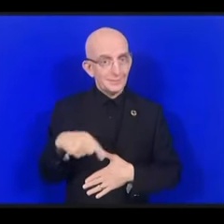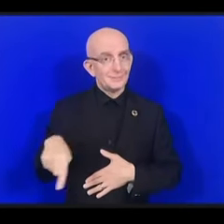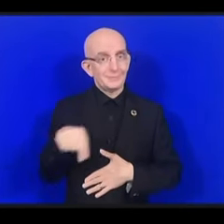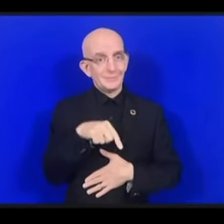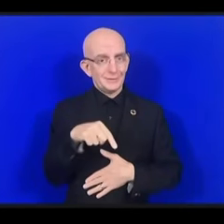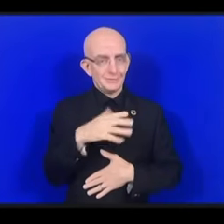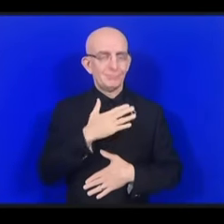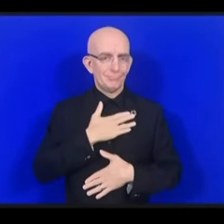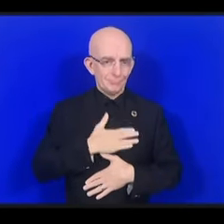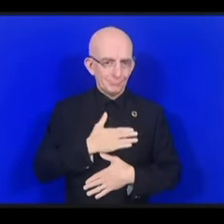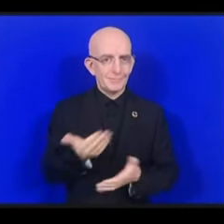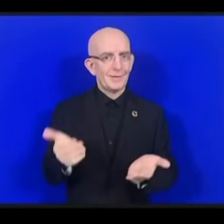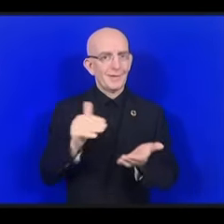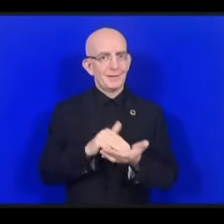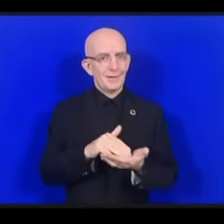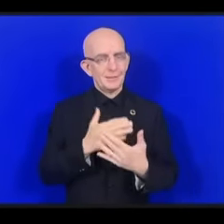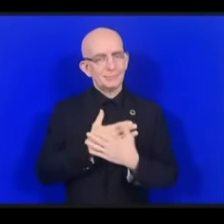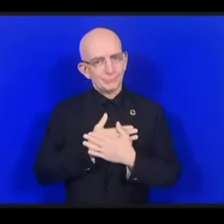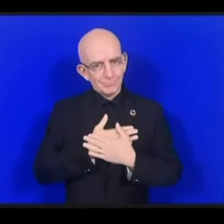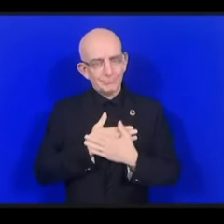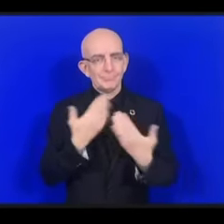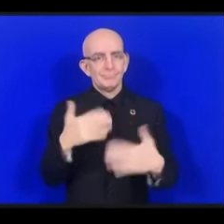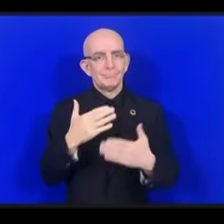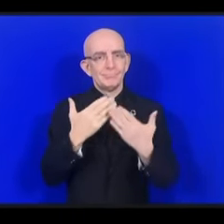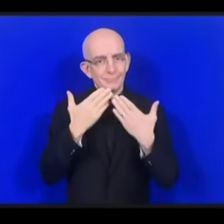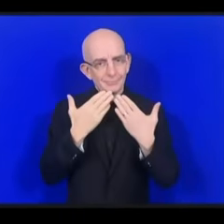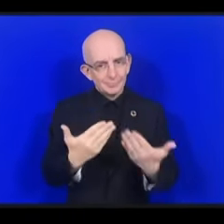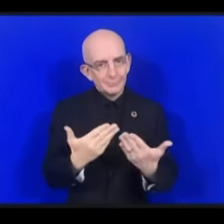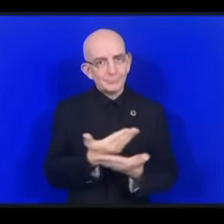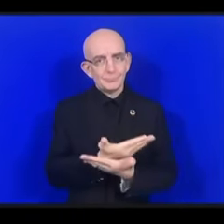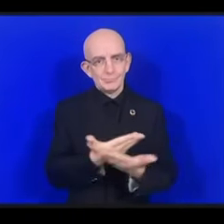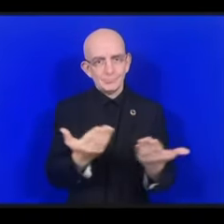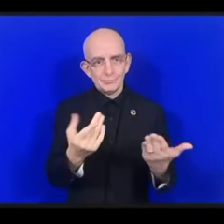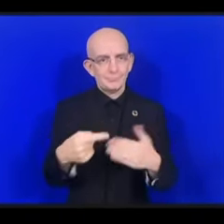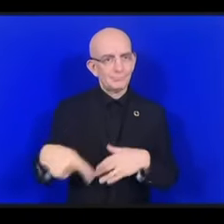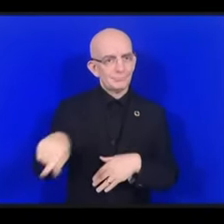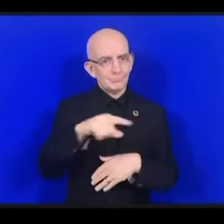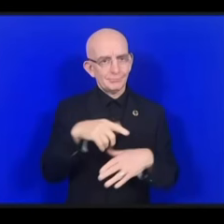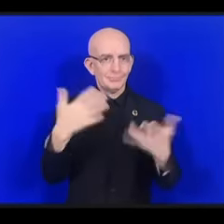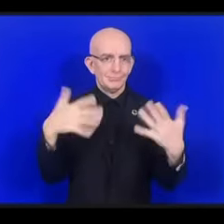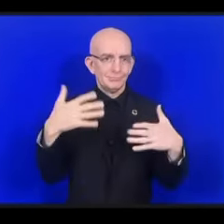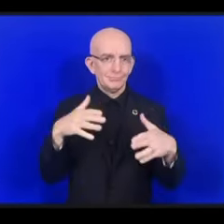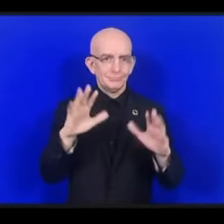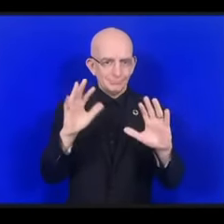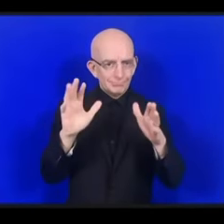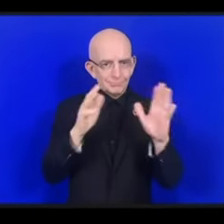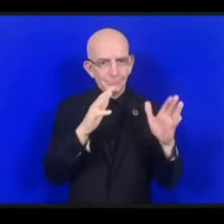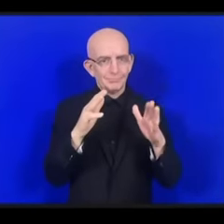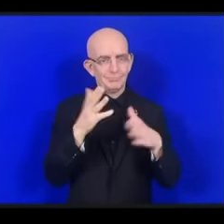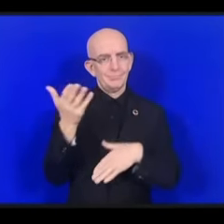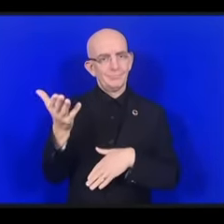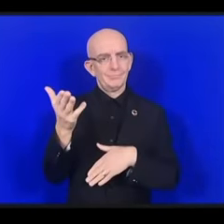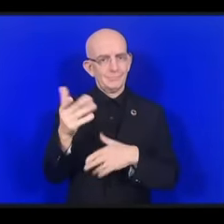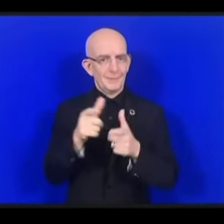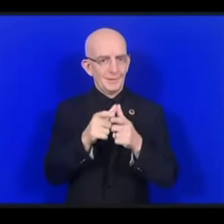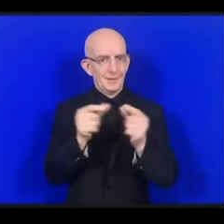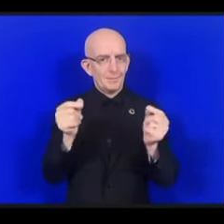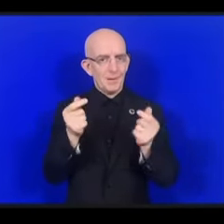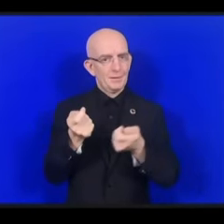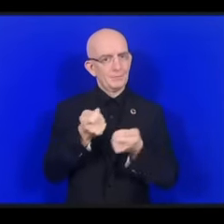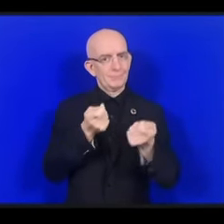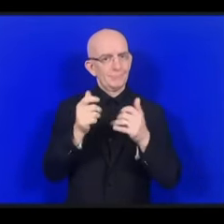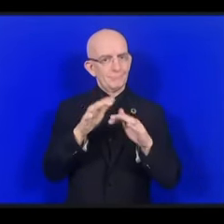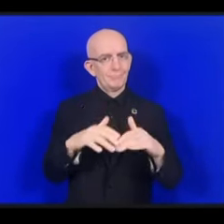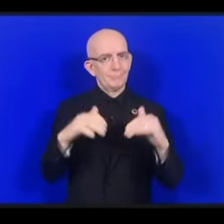profound appreciation to the government of Japan for its generosity and hospitality as our host.